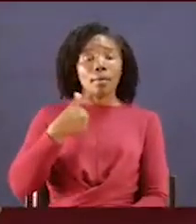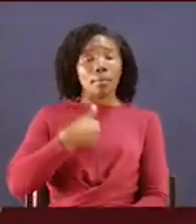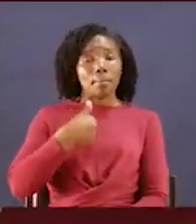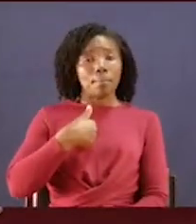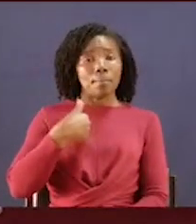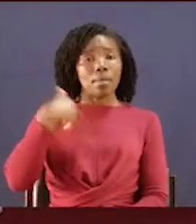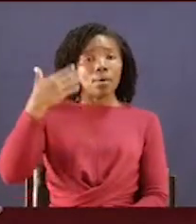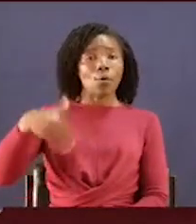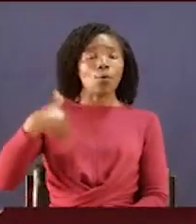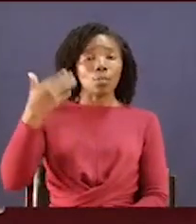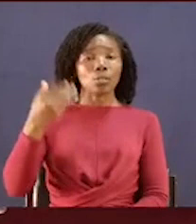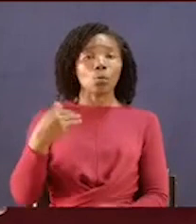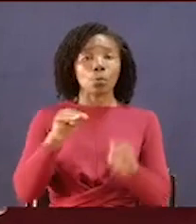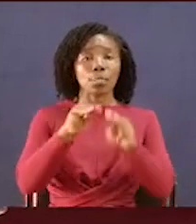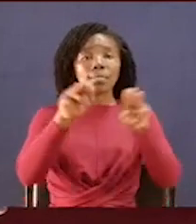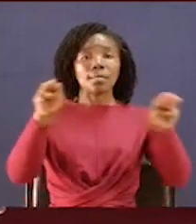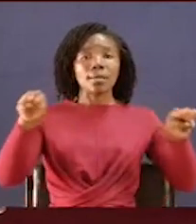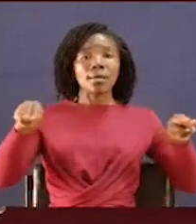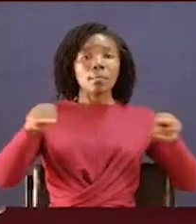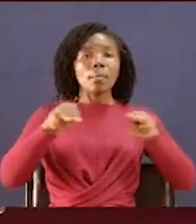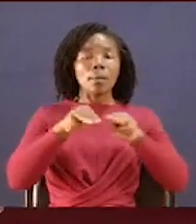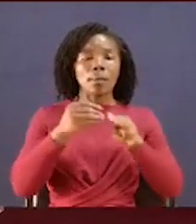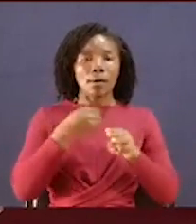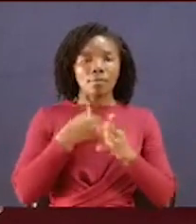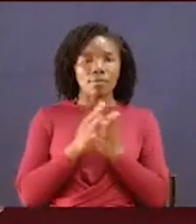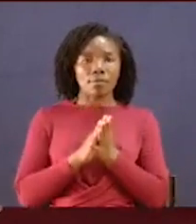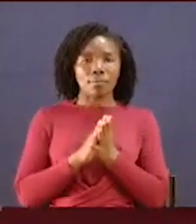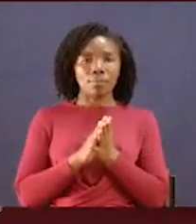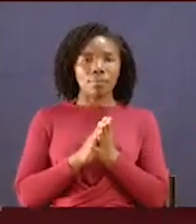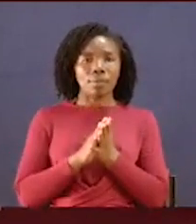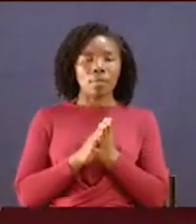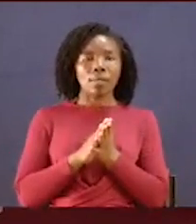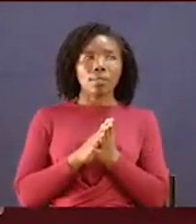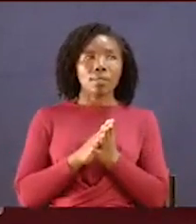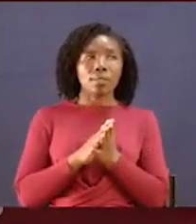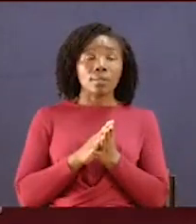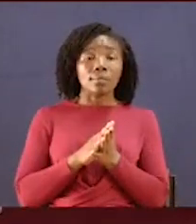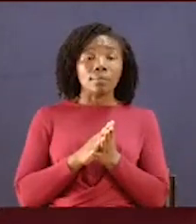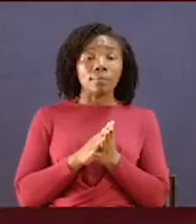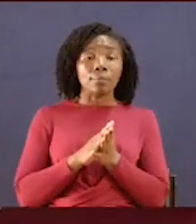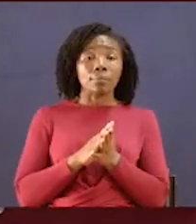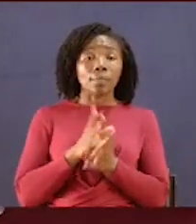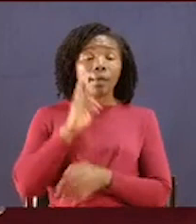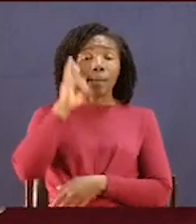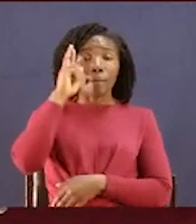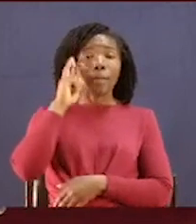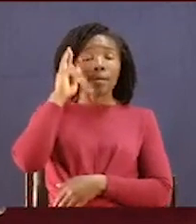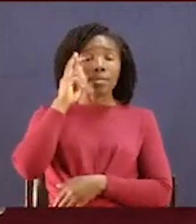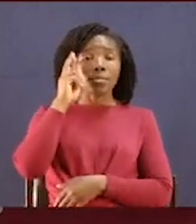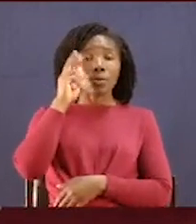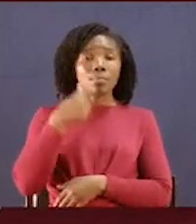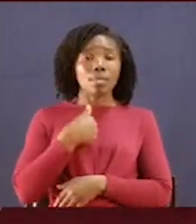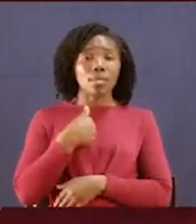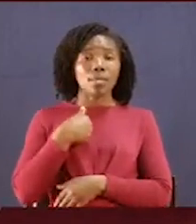times here in my preaching, that every Monday I go around the city, every